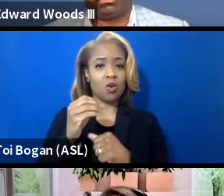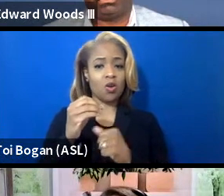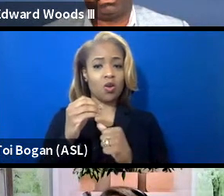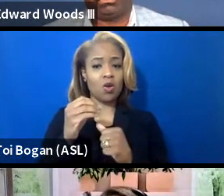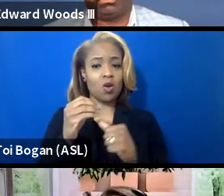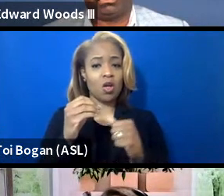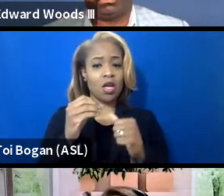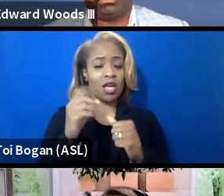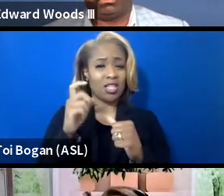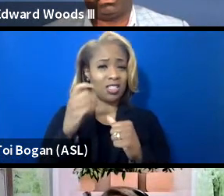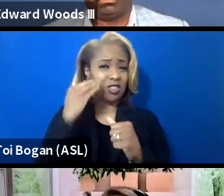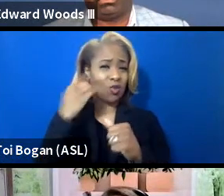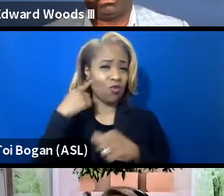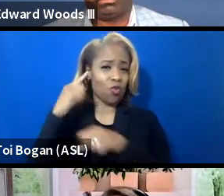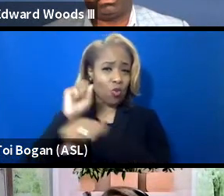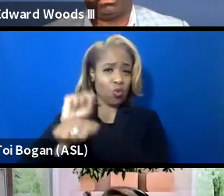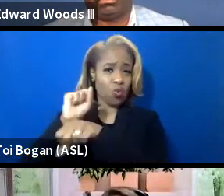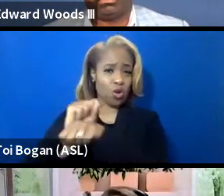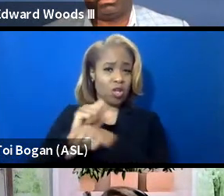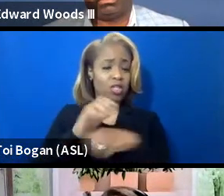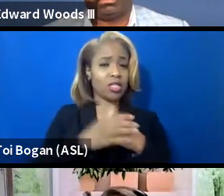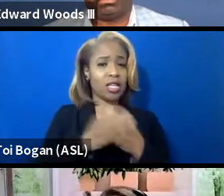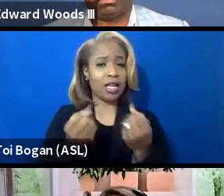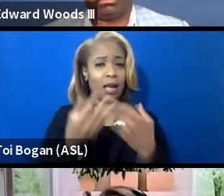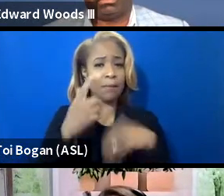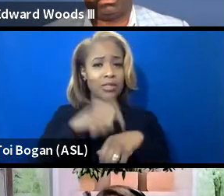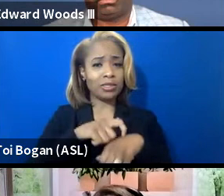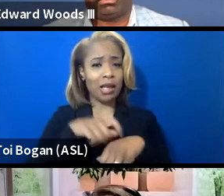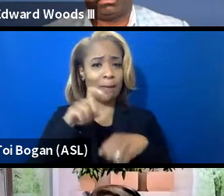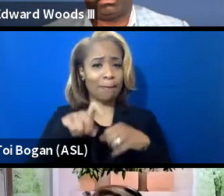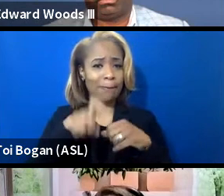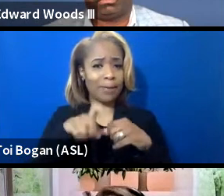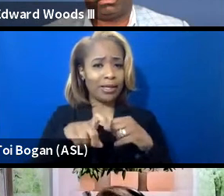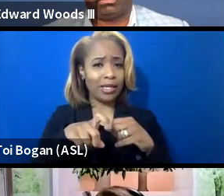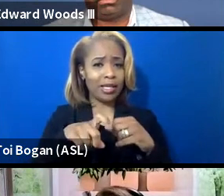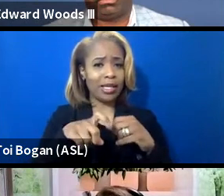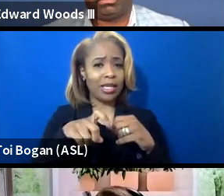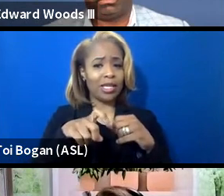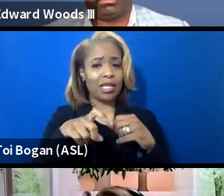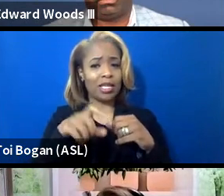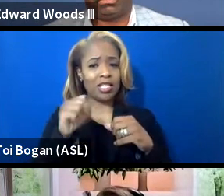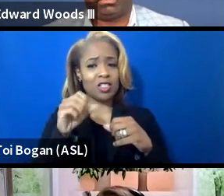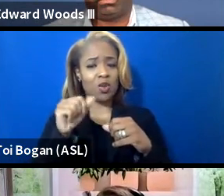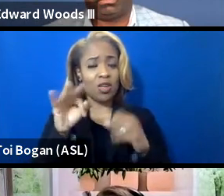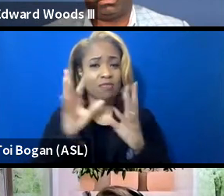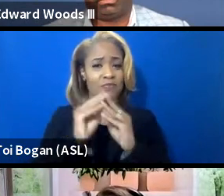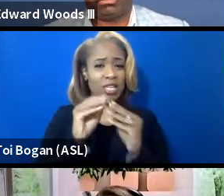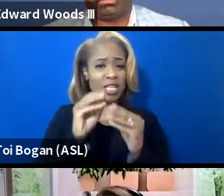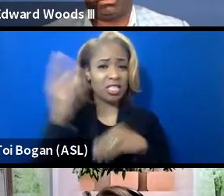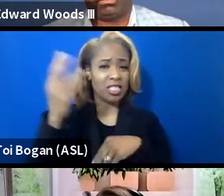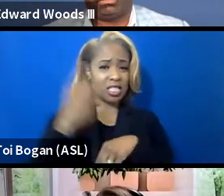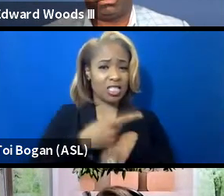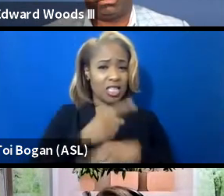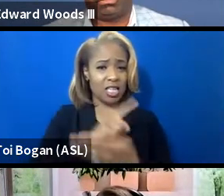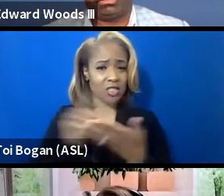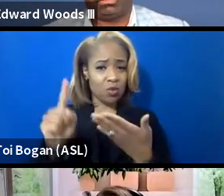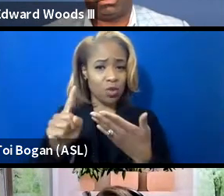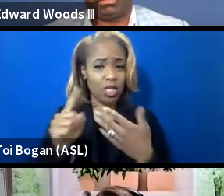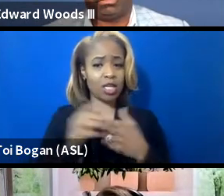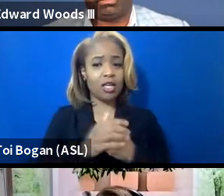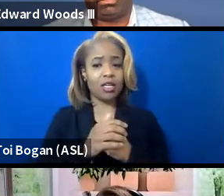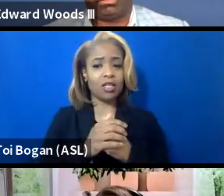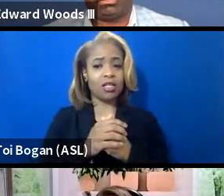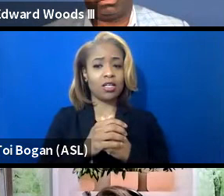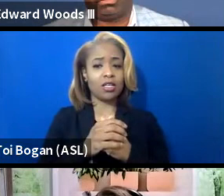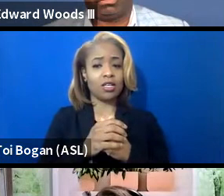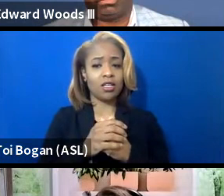and how much time I'm going to need between meetings. And if we're meeting 6 days a week, feels like I won't. Yeah. So I'm just asking again. I don't want to get too